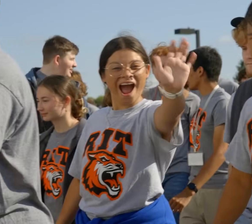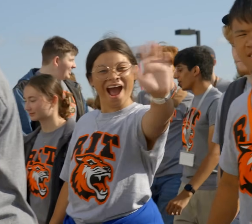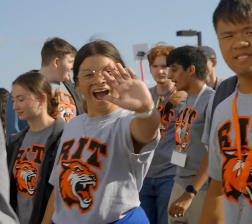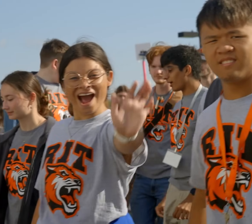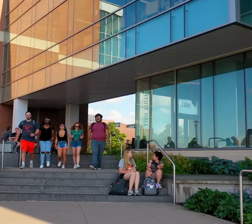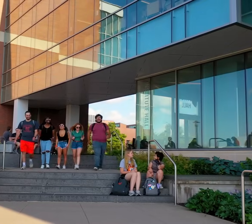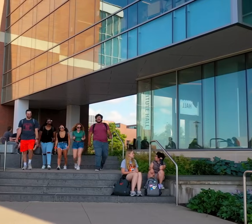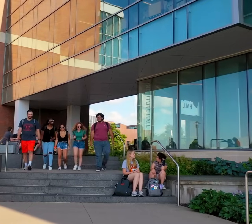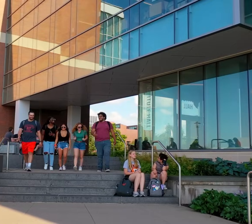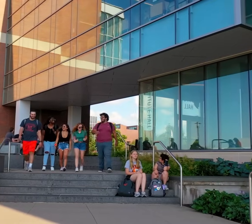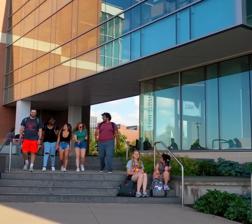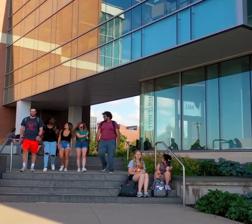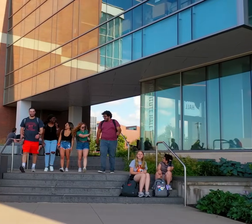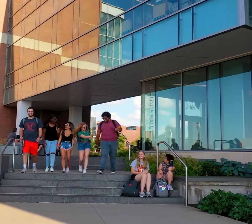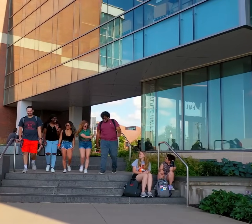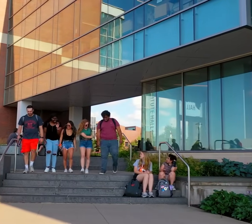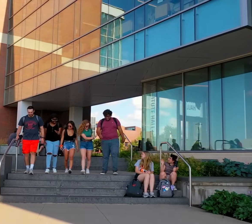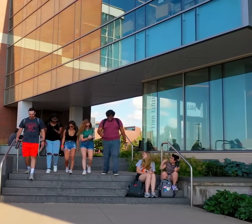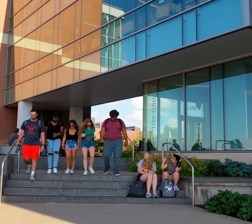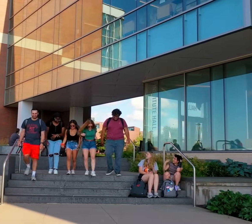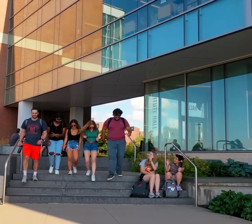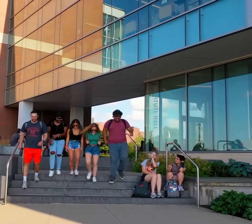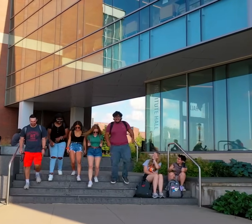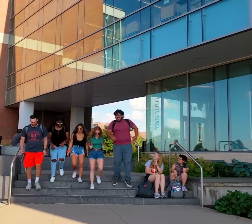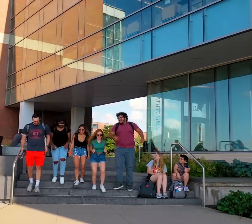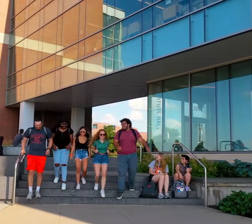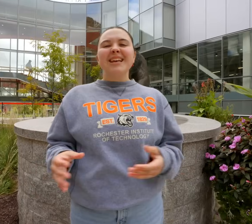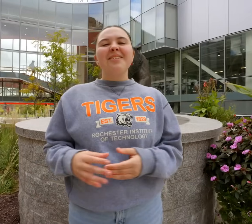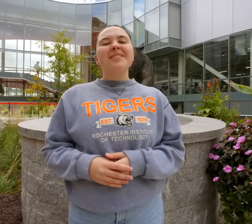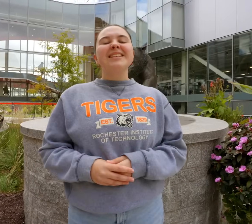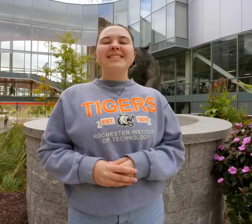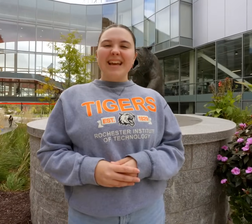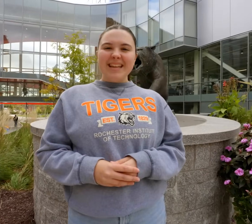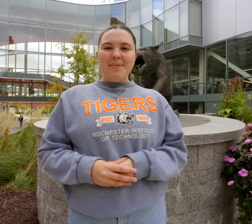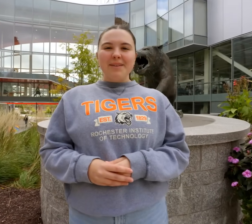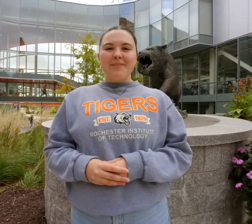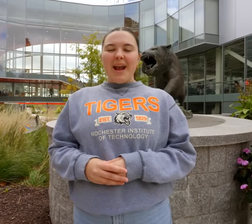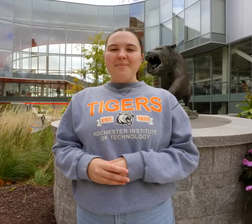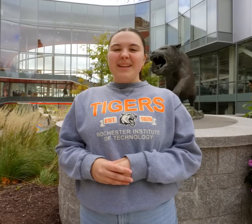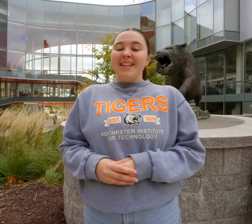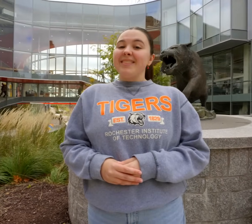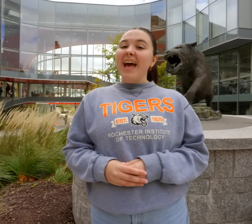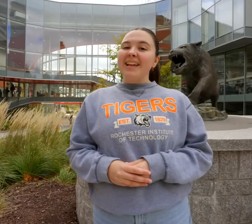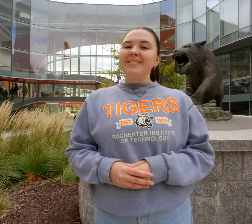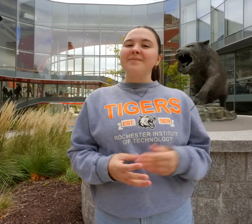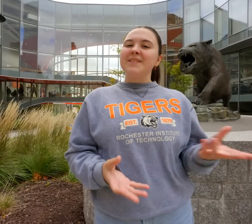you can have fun, make friends, and thrive. Imagine yourself in this dynamic